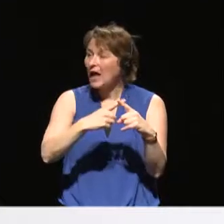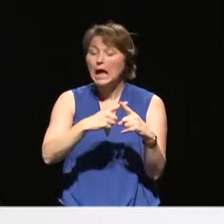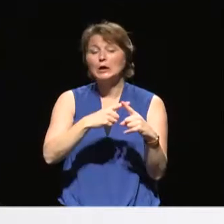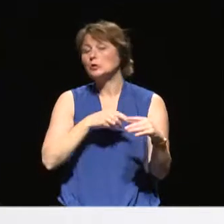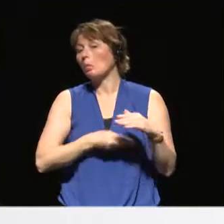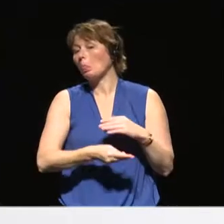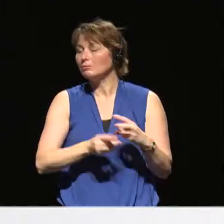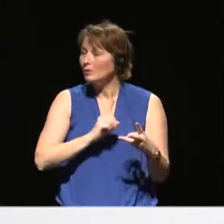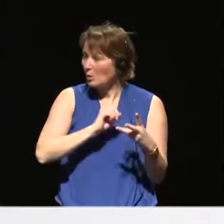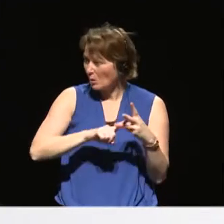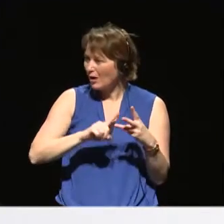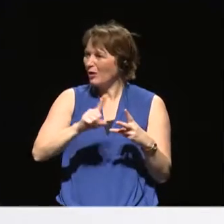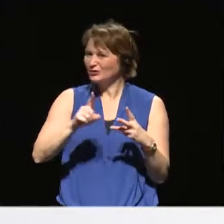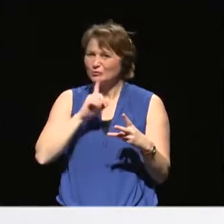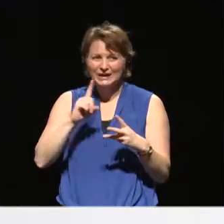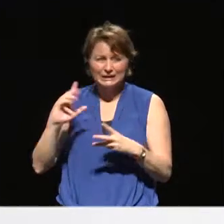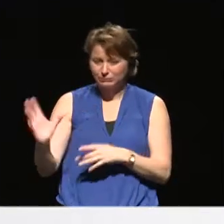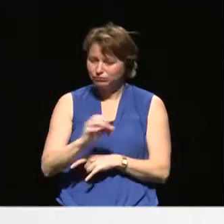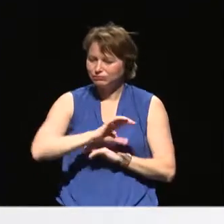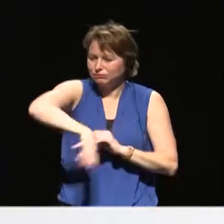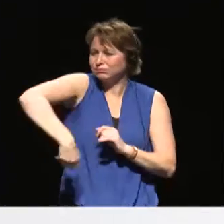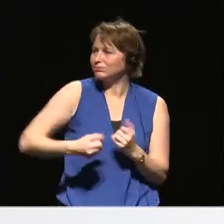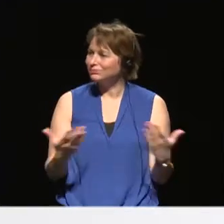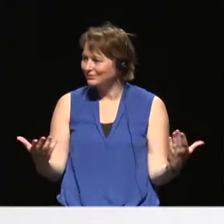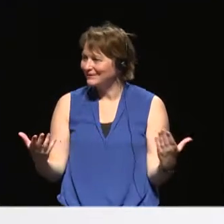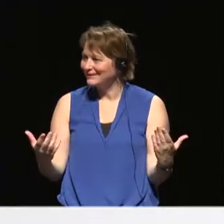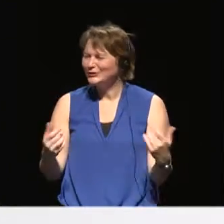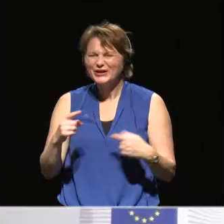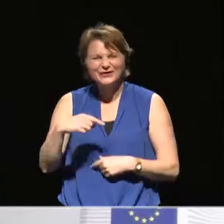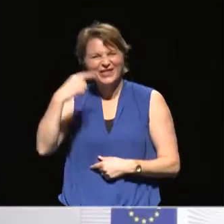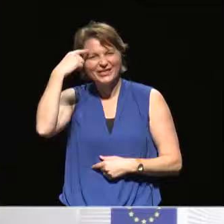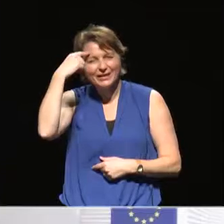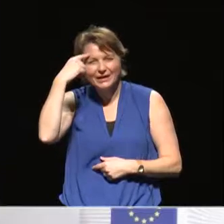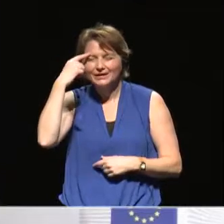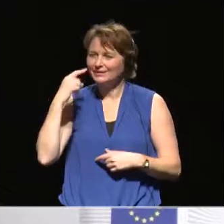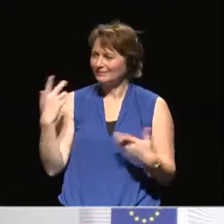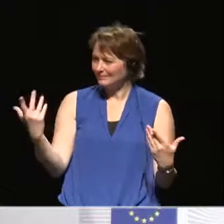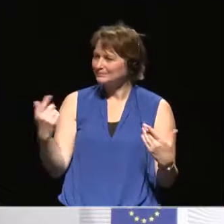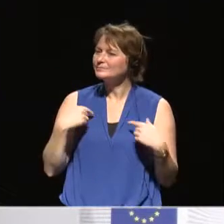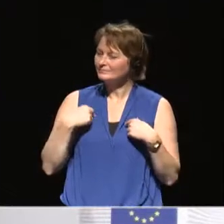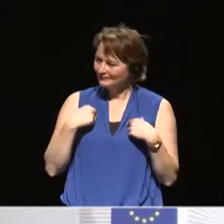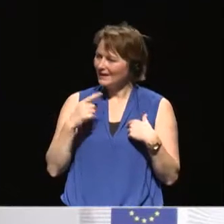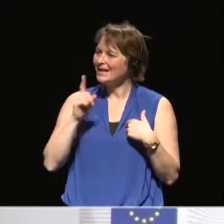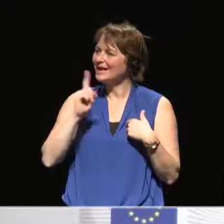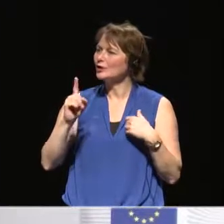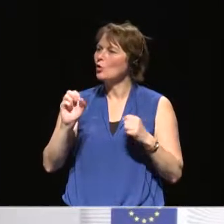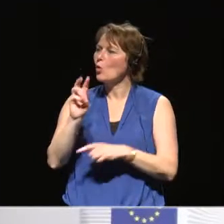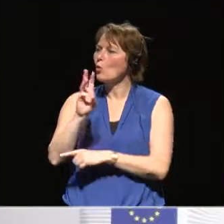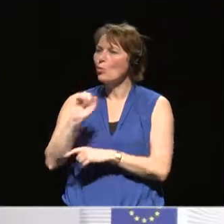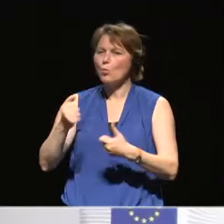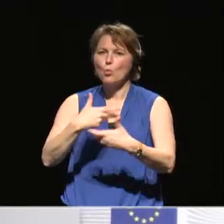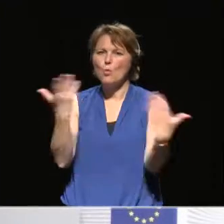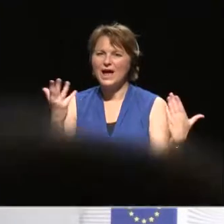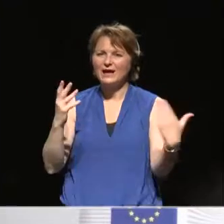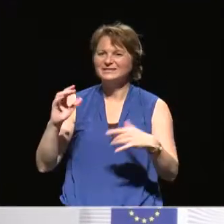to national treasuries. If you take the issue of the illegal trade in wildlife products today, it